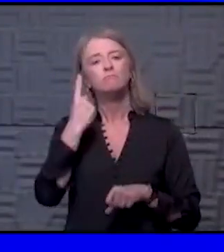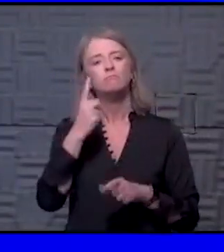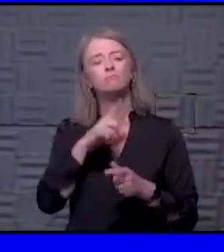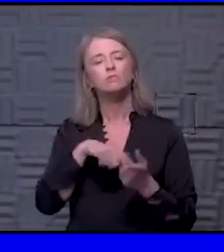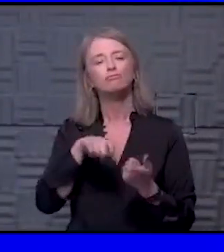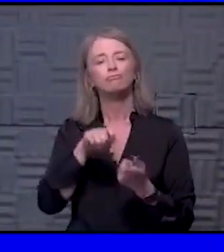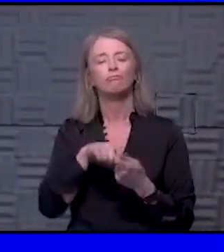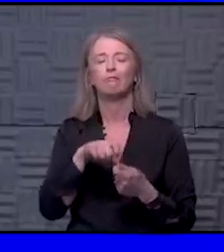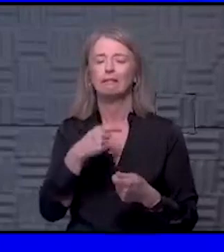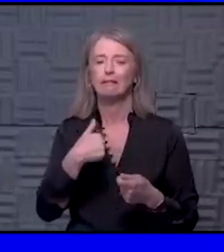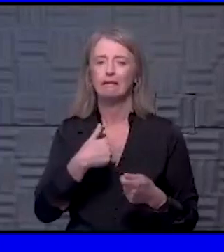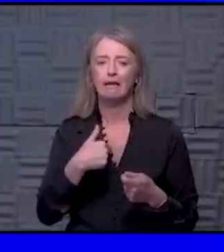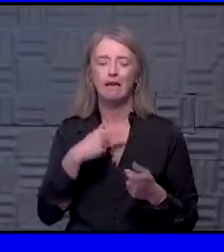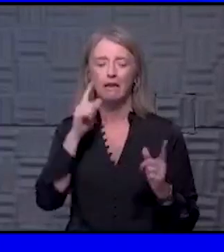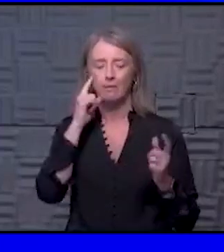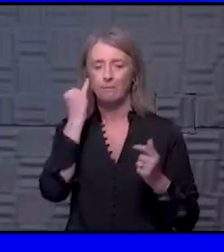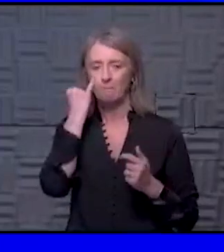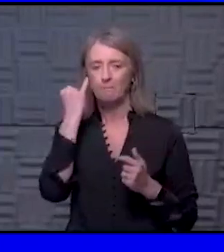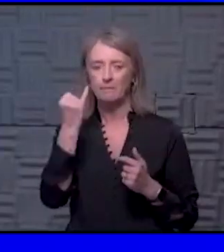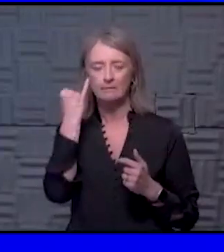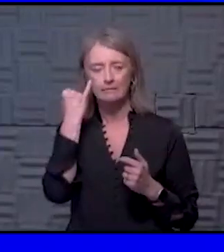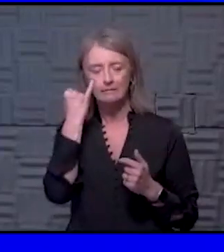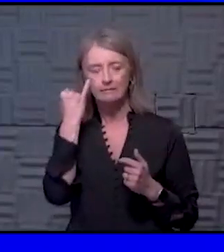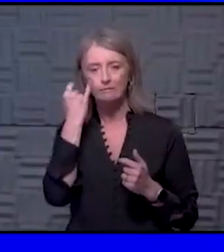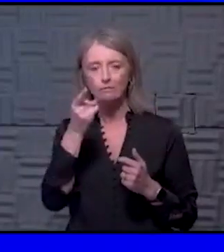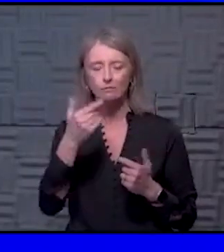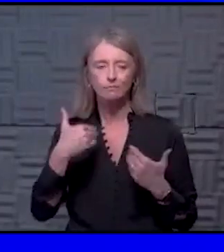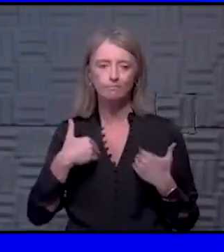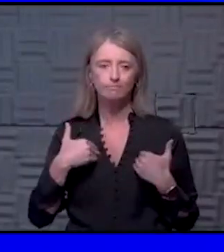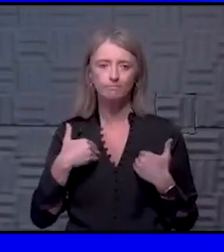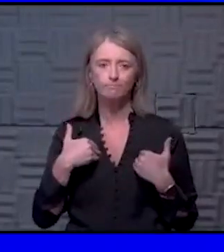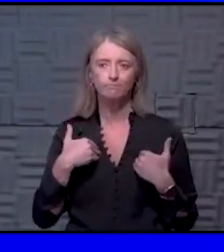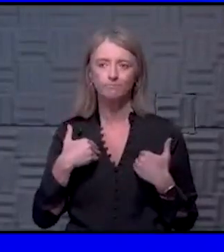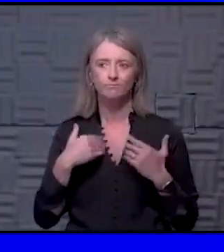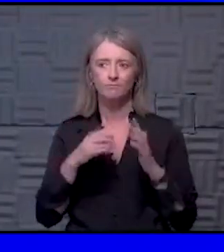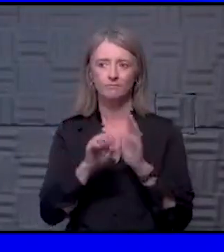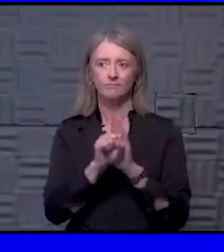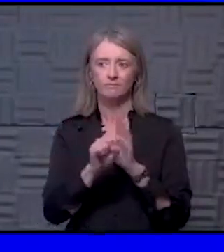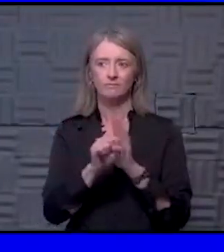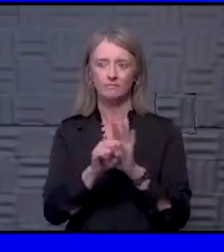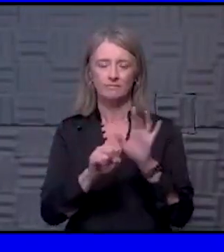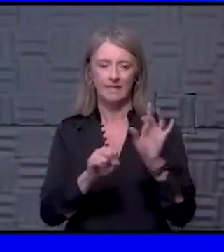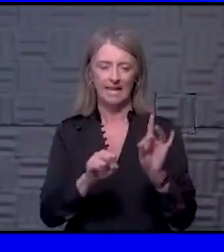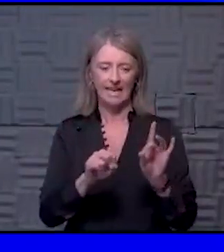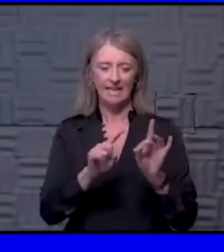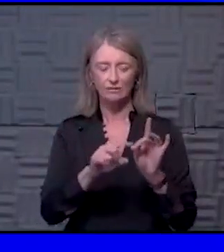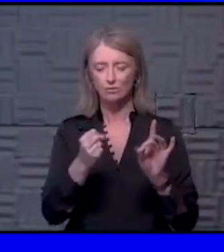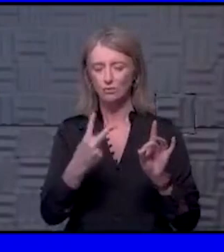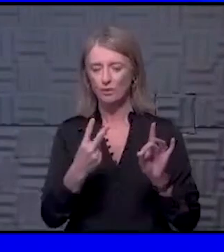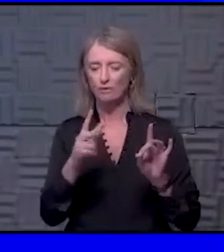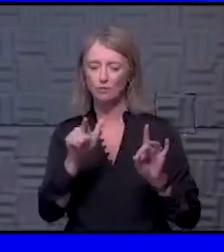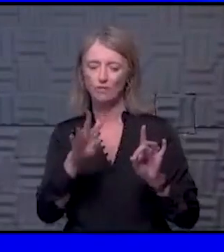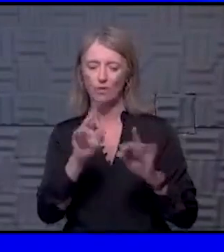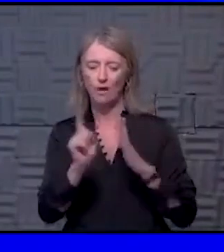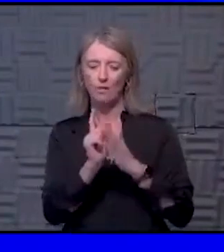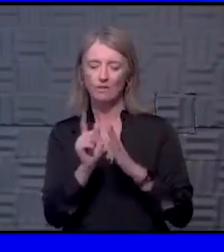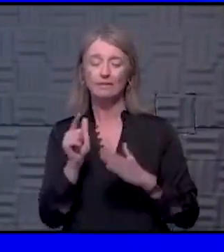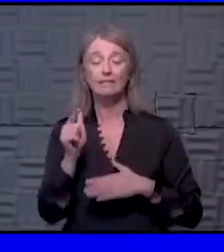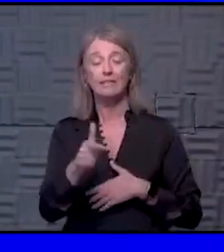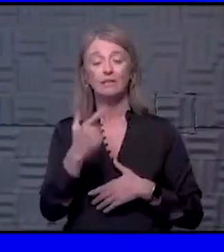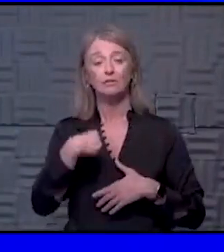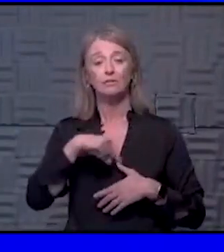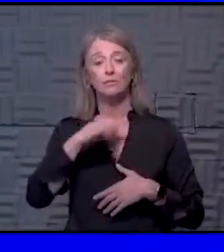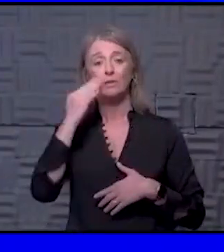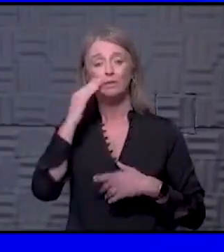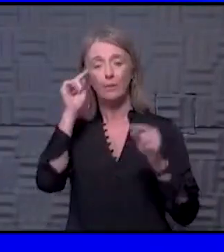I would imagine if you had the symptoms starting 8 to 12 to 24 hours later. We know